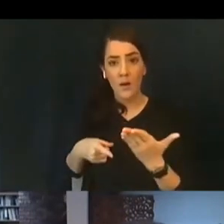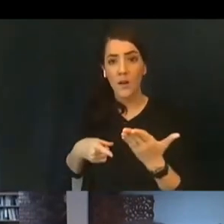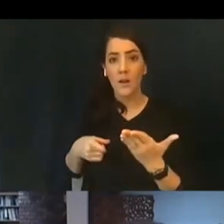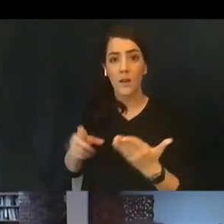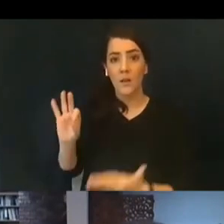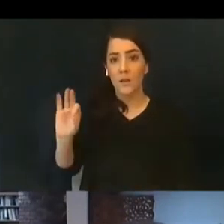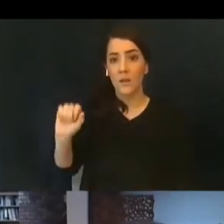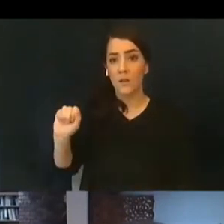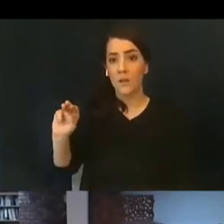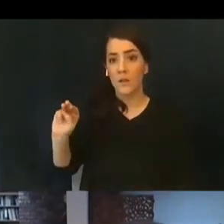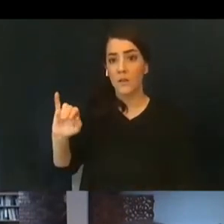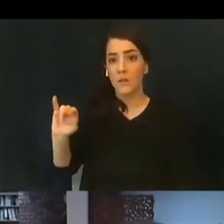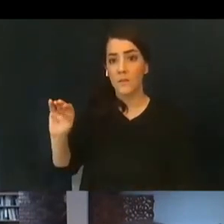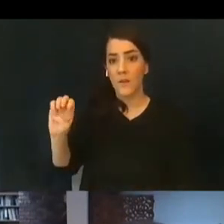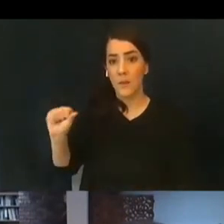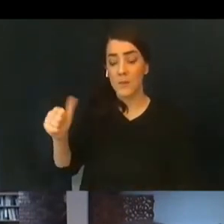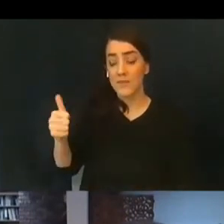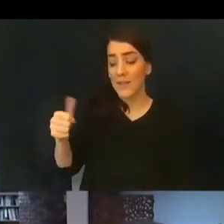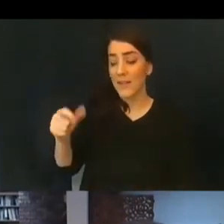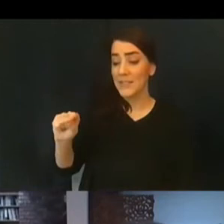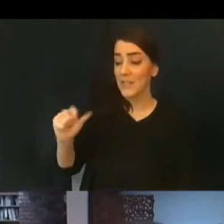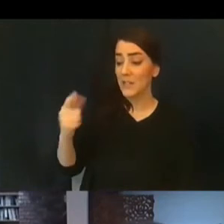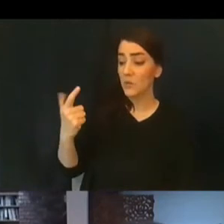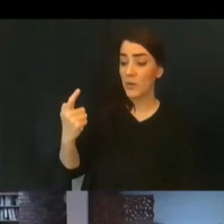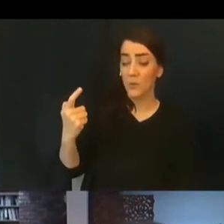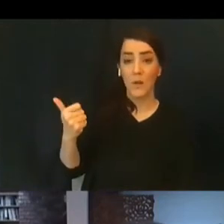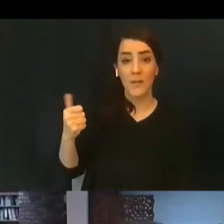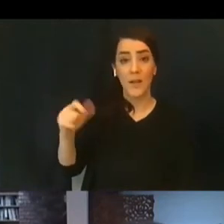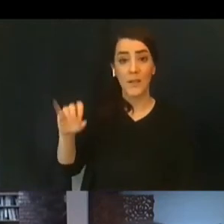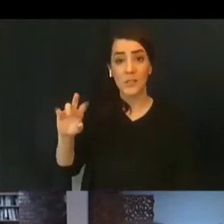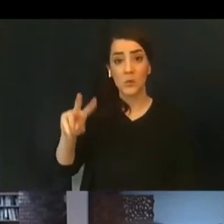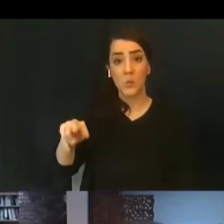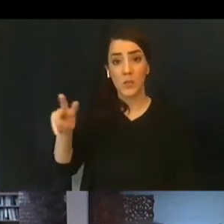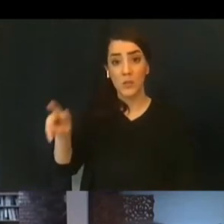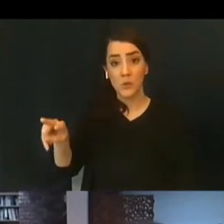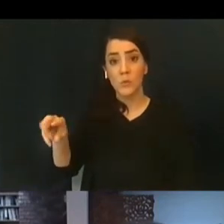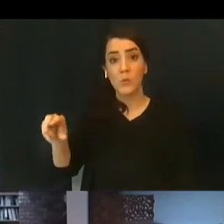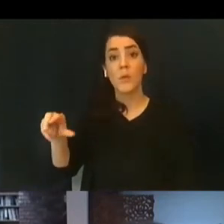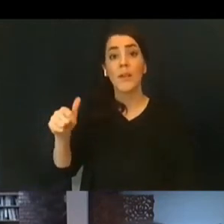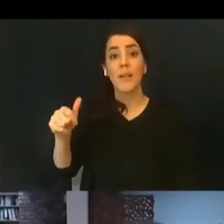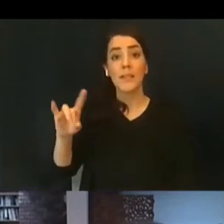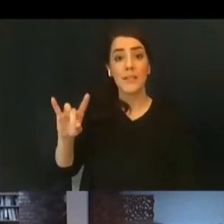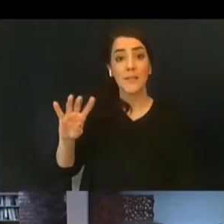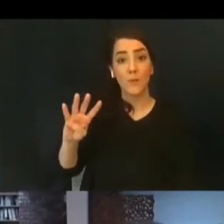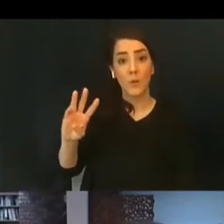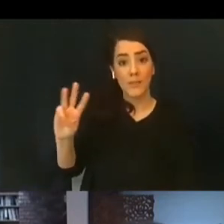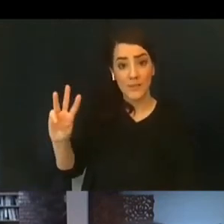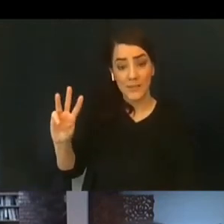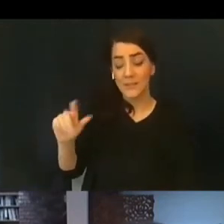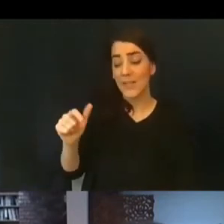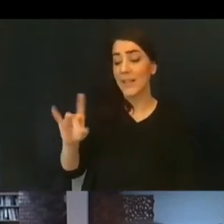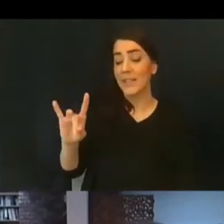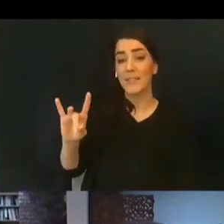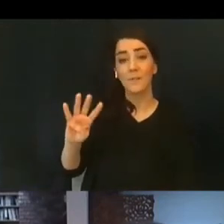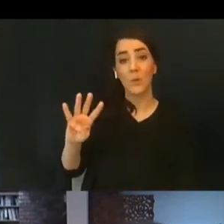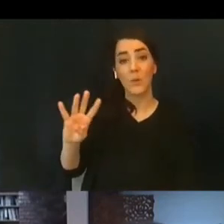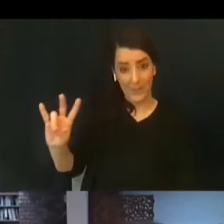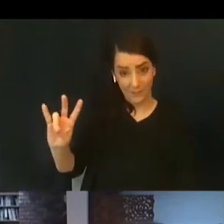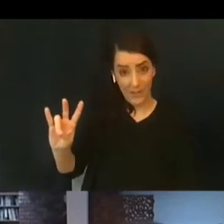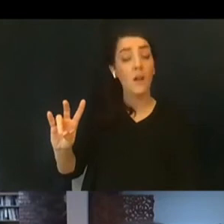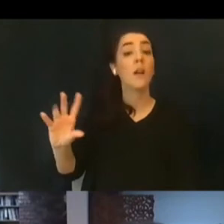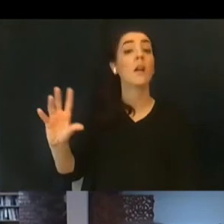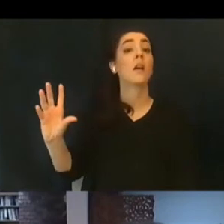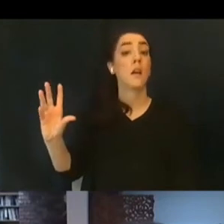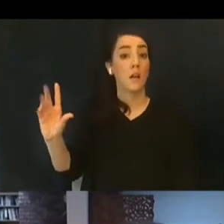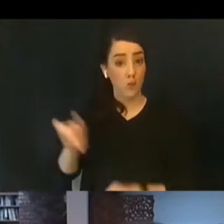1921, 1922, and 1946 and 47. What can we do to better incorporate a more comprehensive